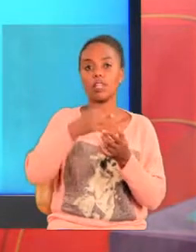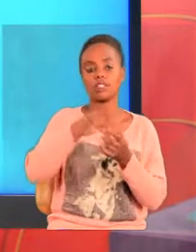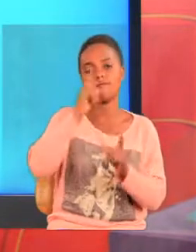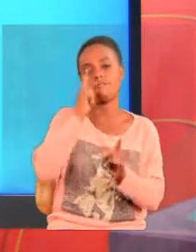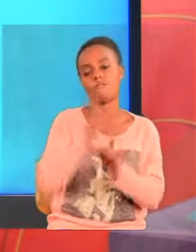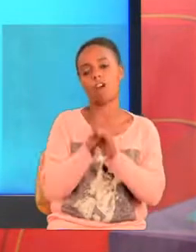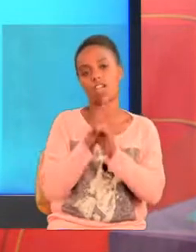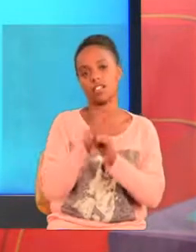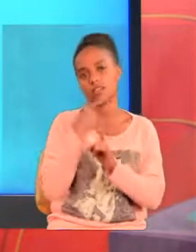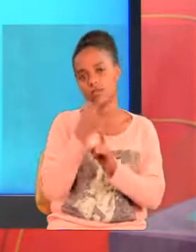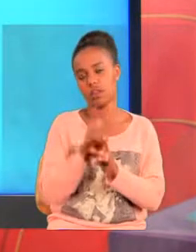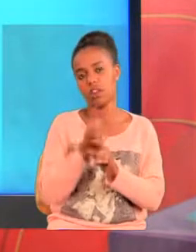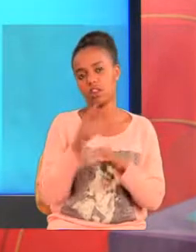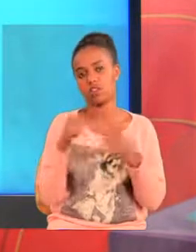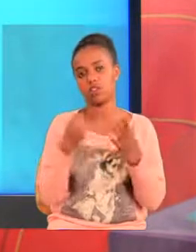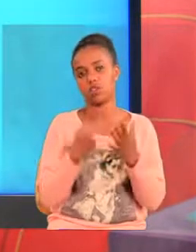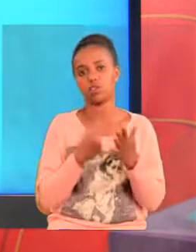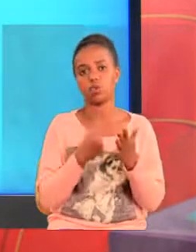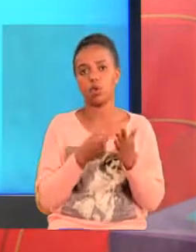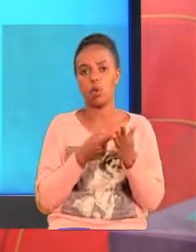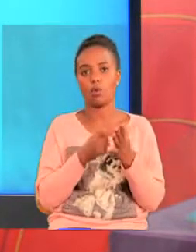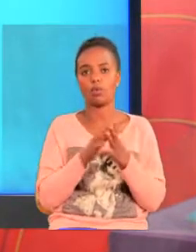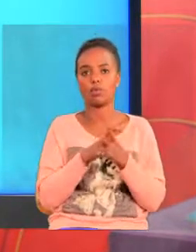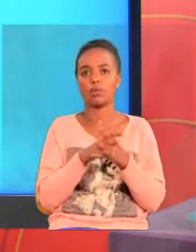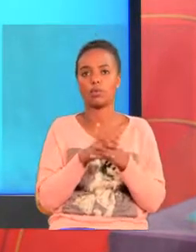valid. Therefore, here,